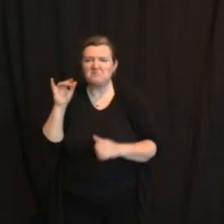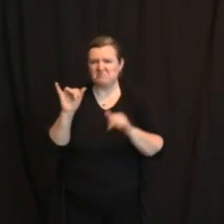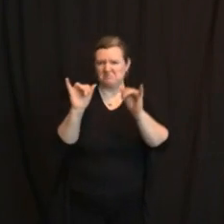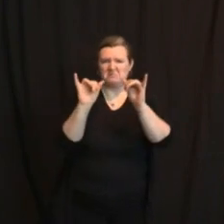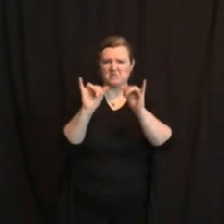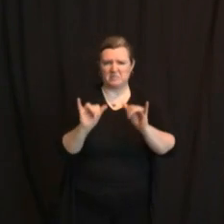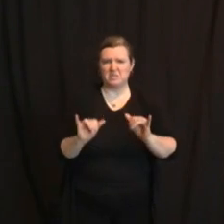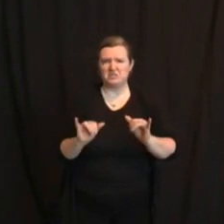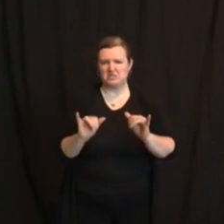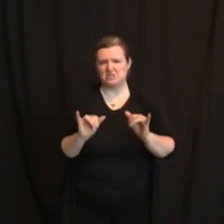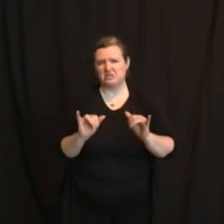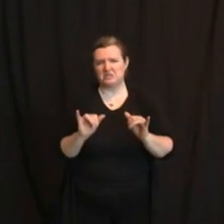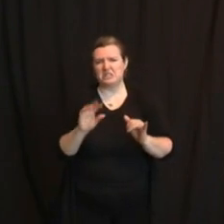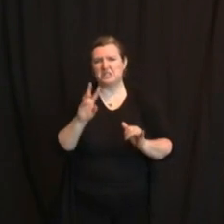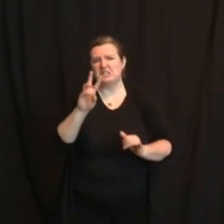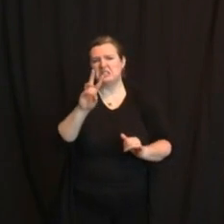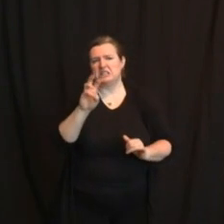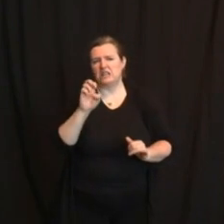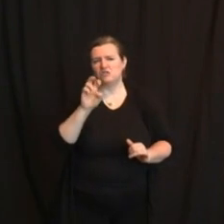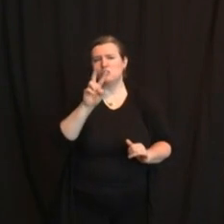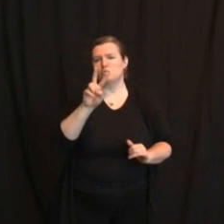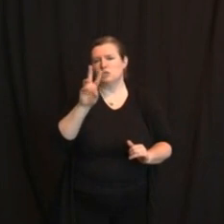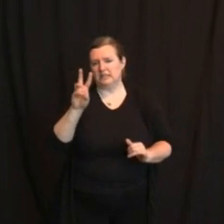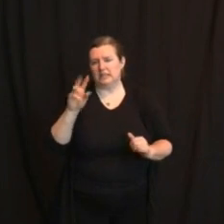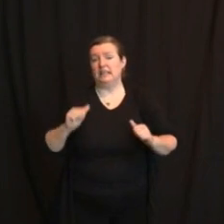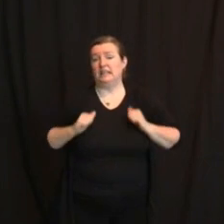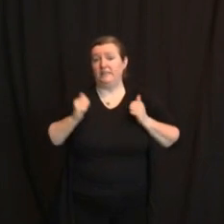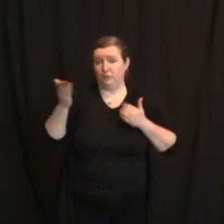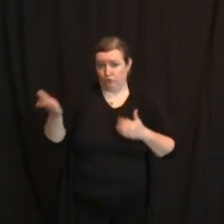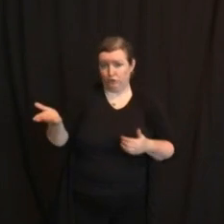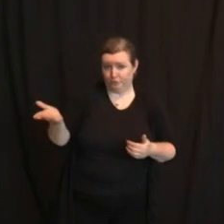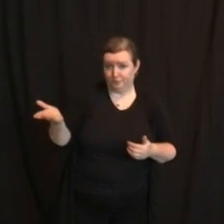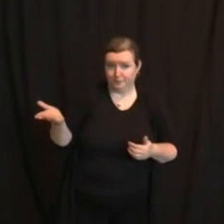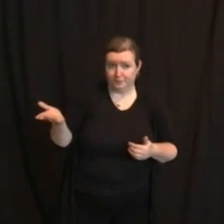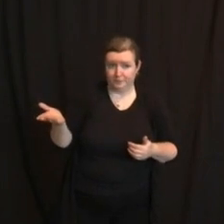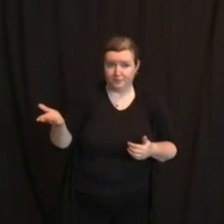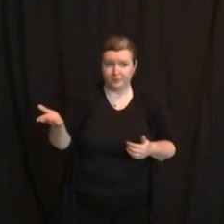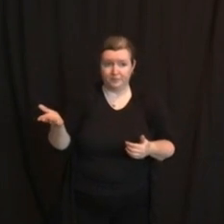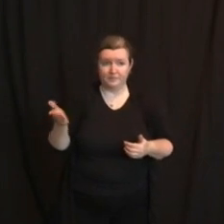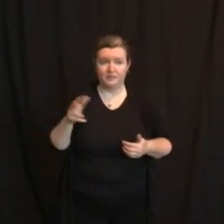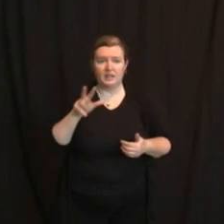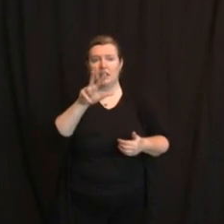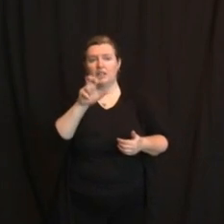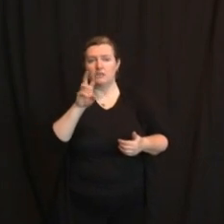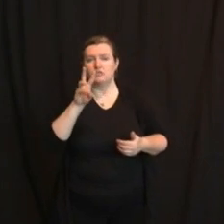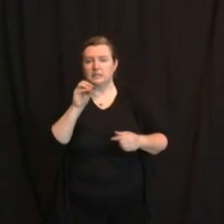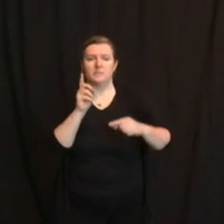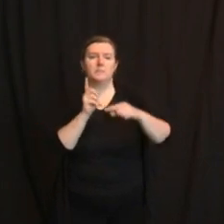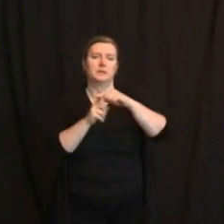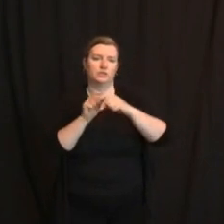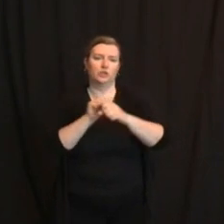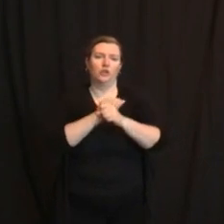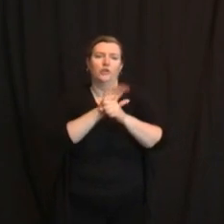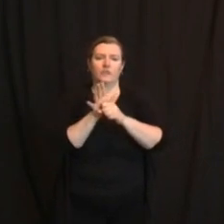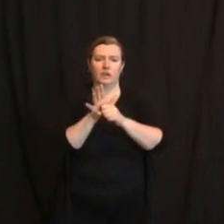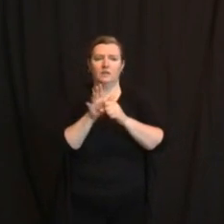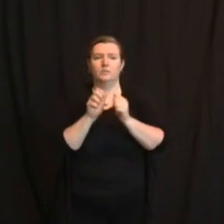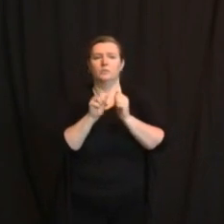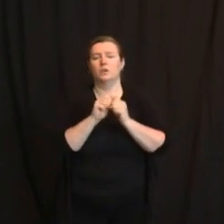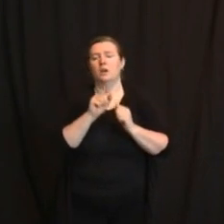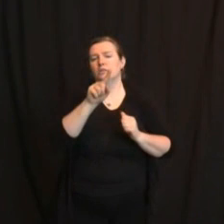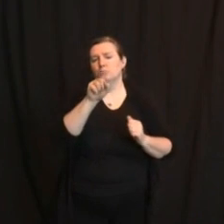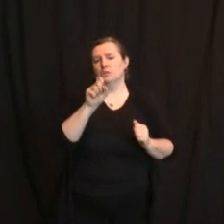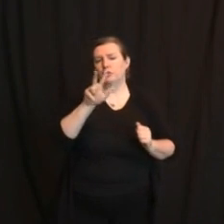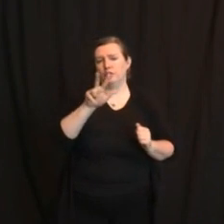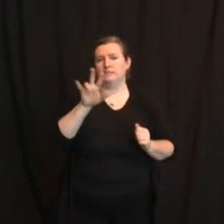of 662, 366 residents have tested positive, with a total of 137 deaths of